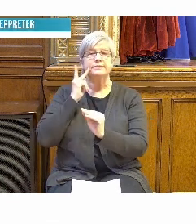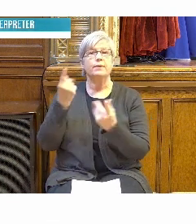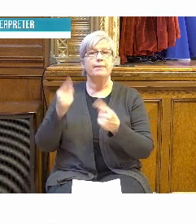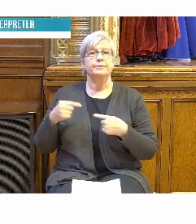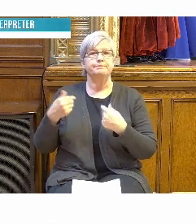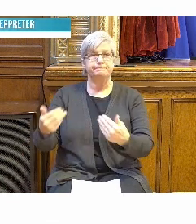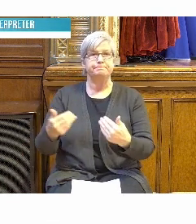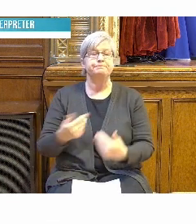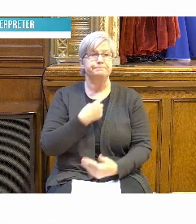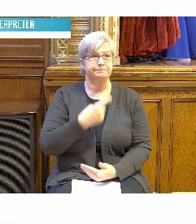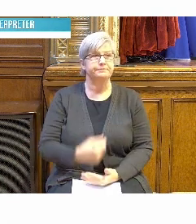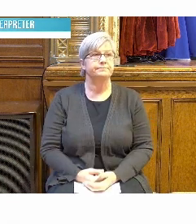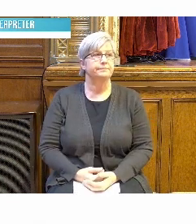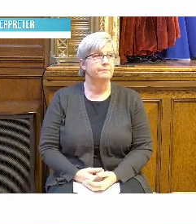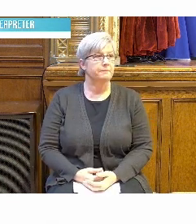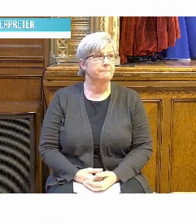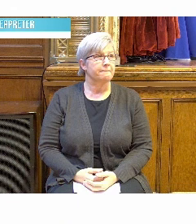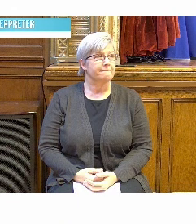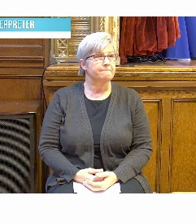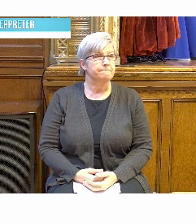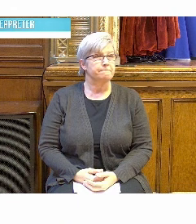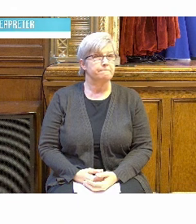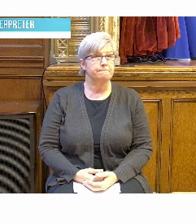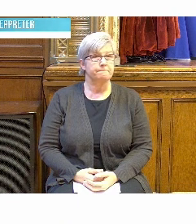to the next slide.